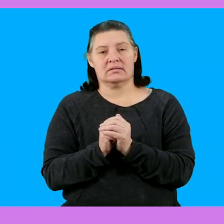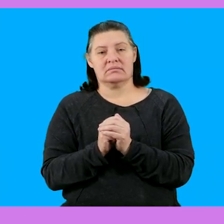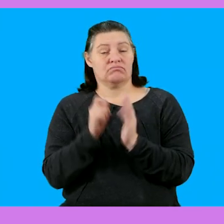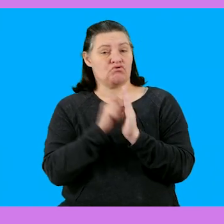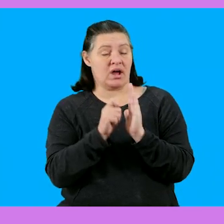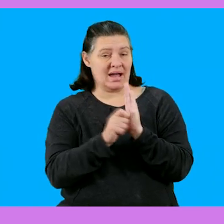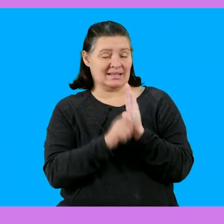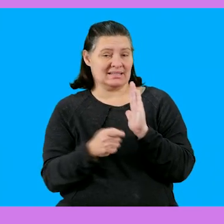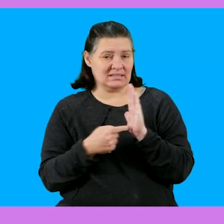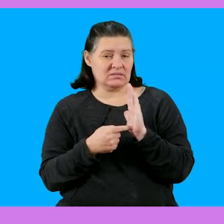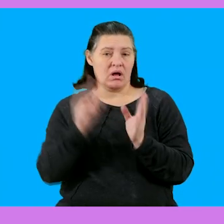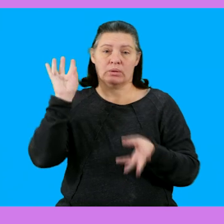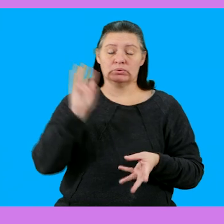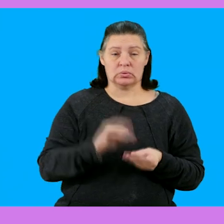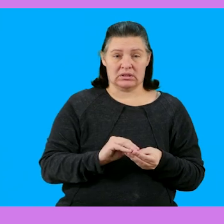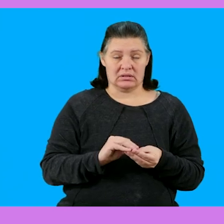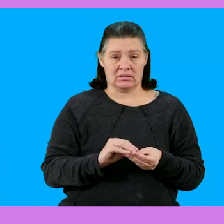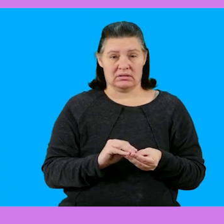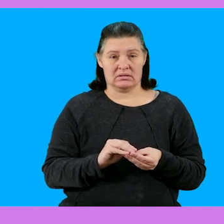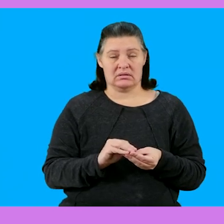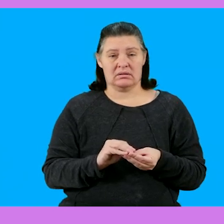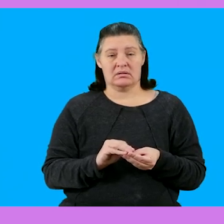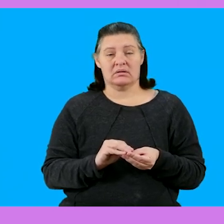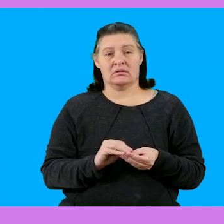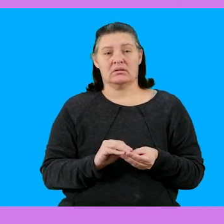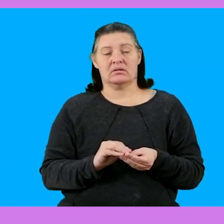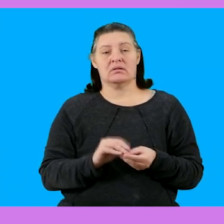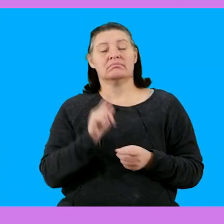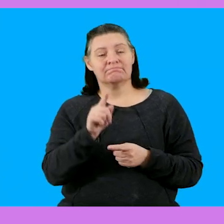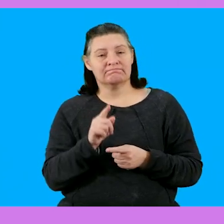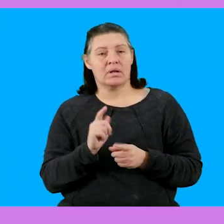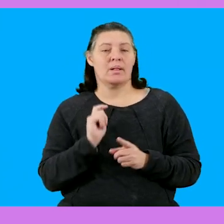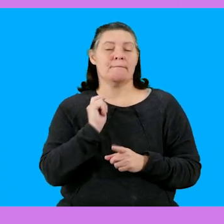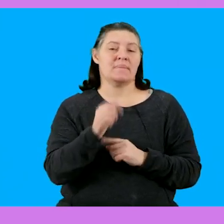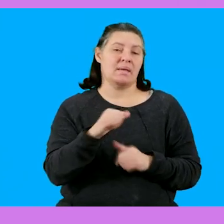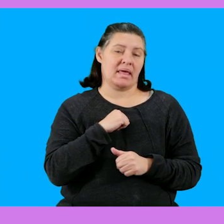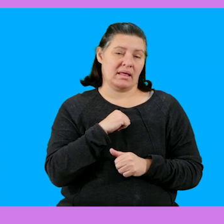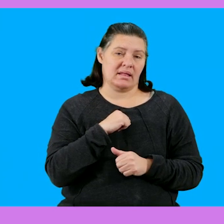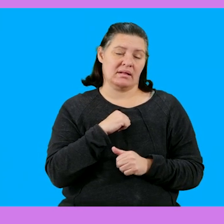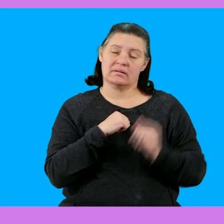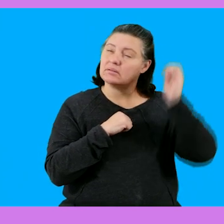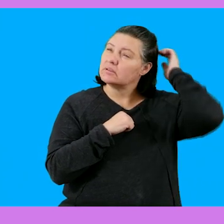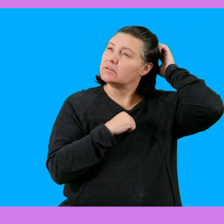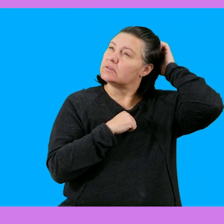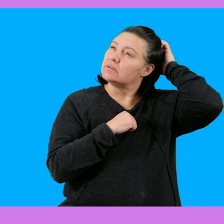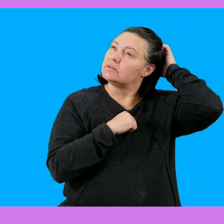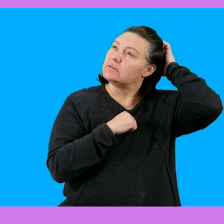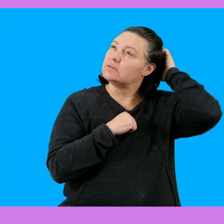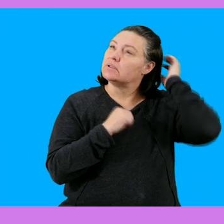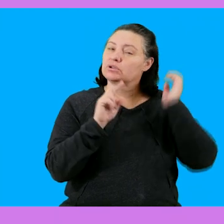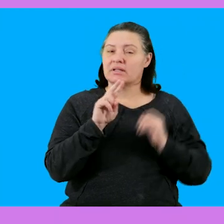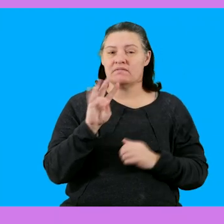And I'm going to write it here for you. So in total, the lady Michelle will have to pay back